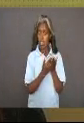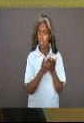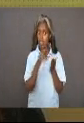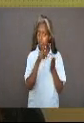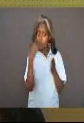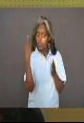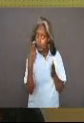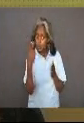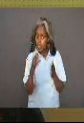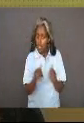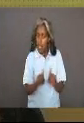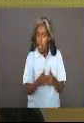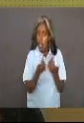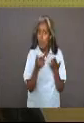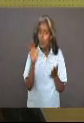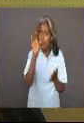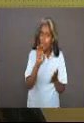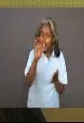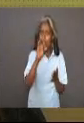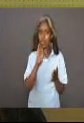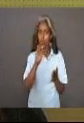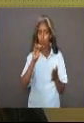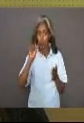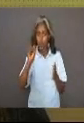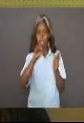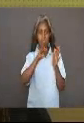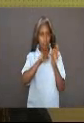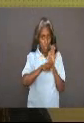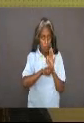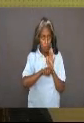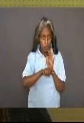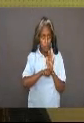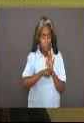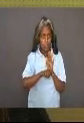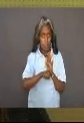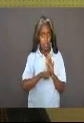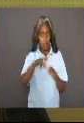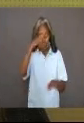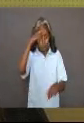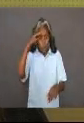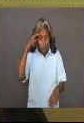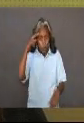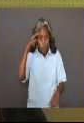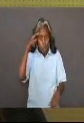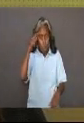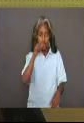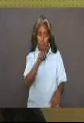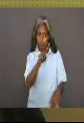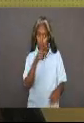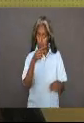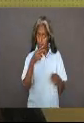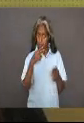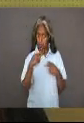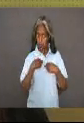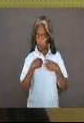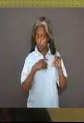reviewing how to find the cosine values. because you will have to do